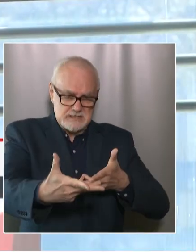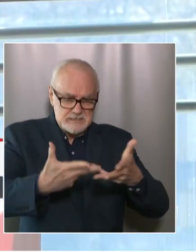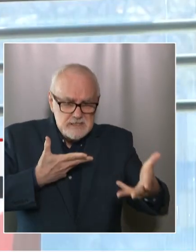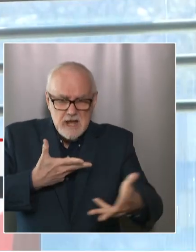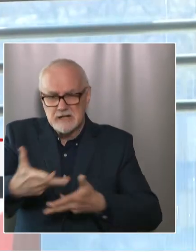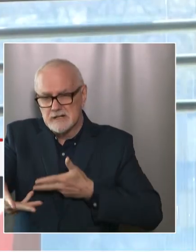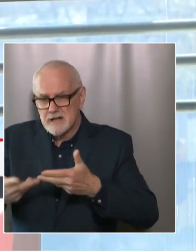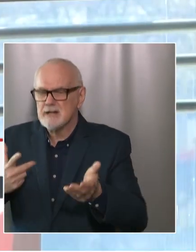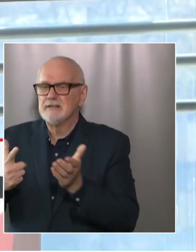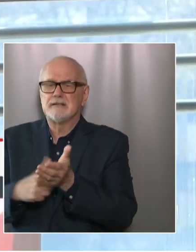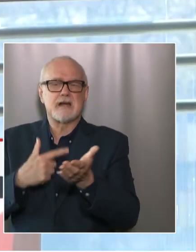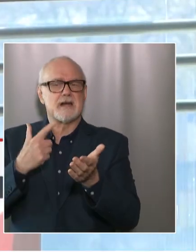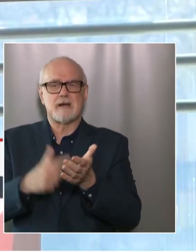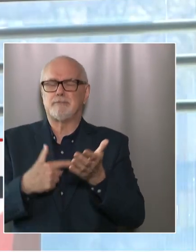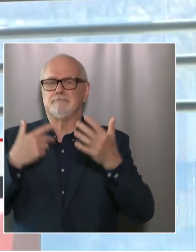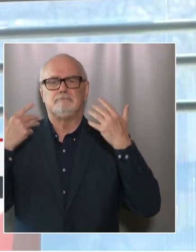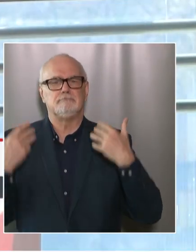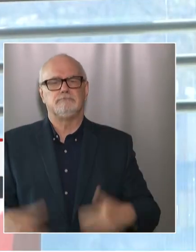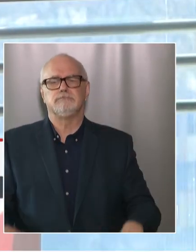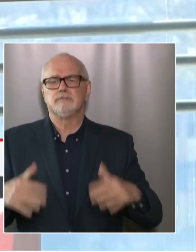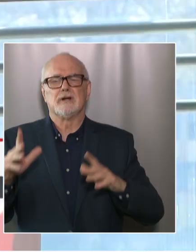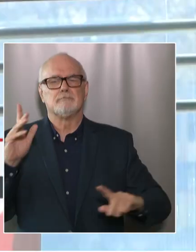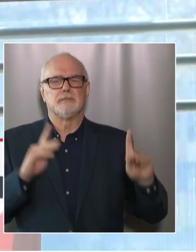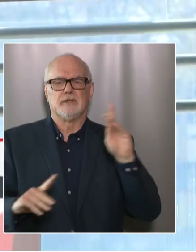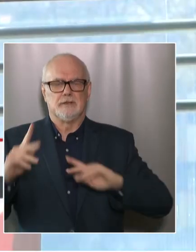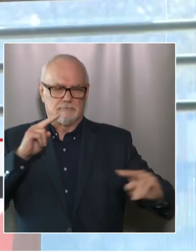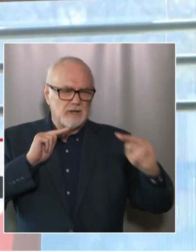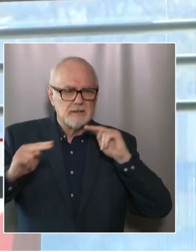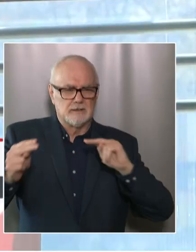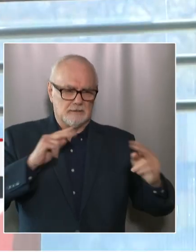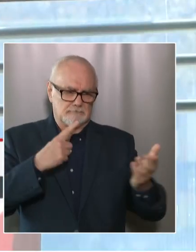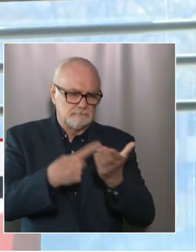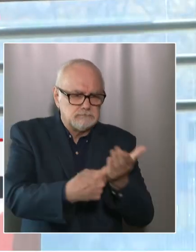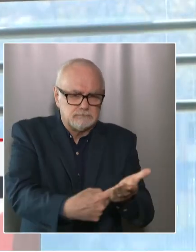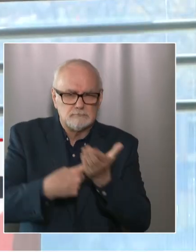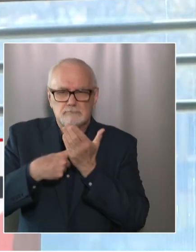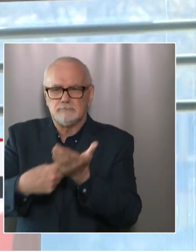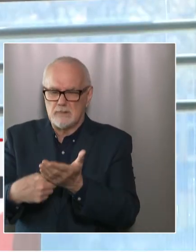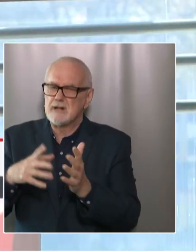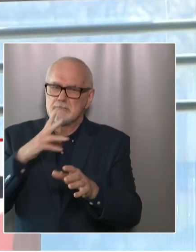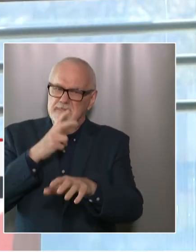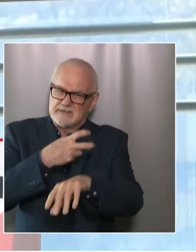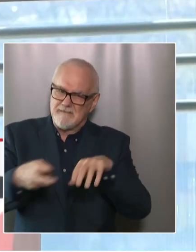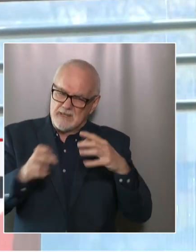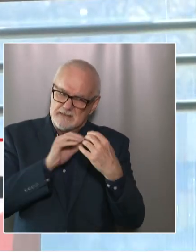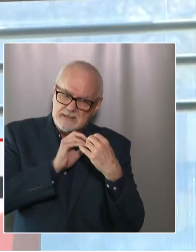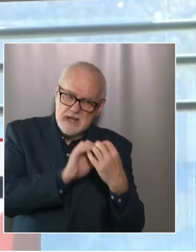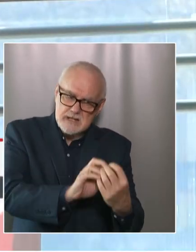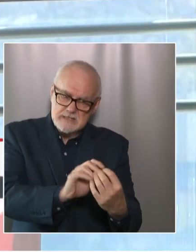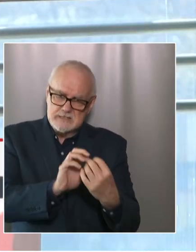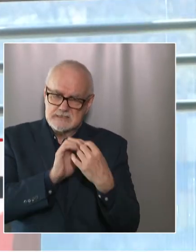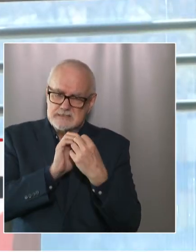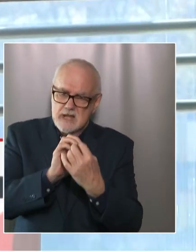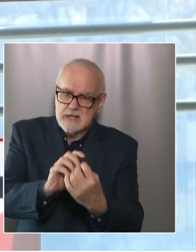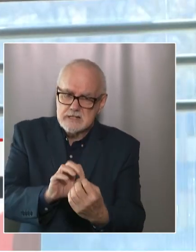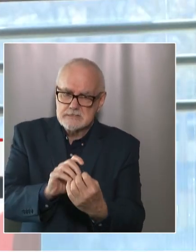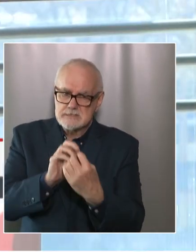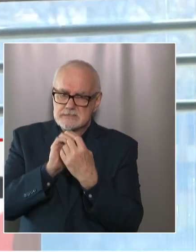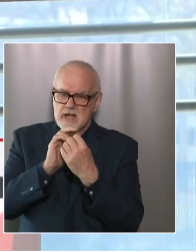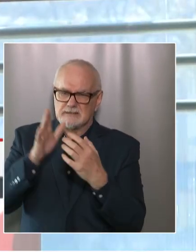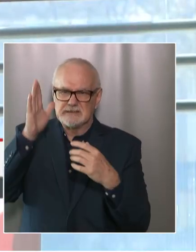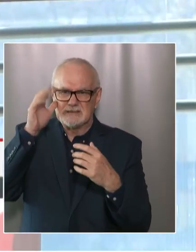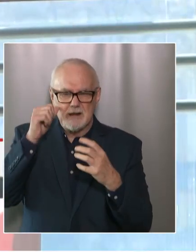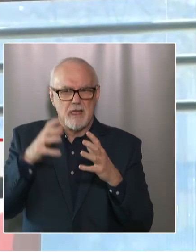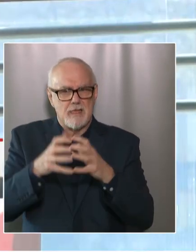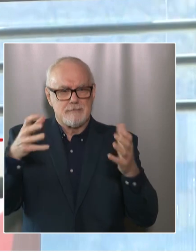tough people, and they're mega, you know, they've generated a lot of wealth for themselves in